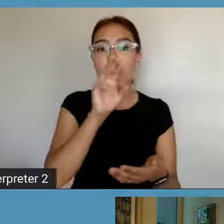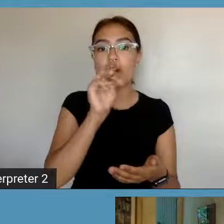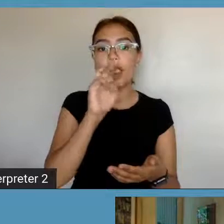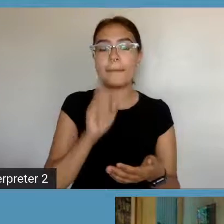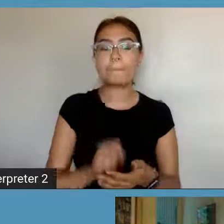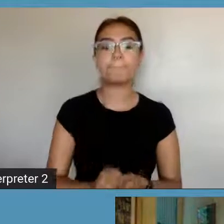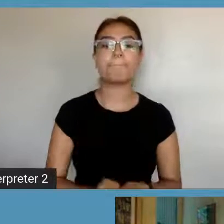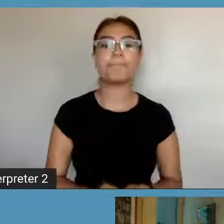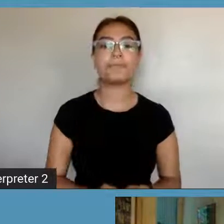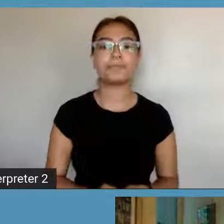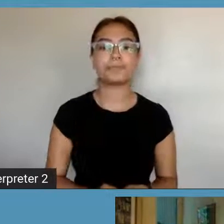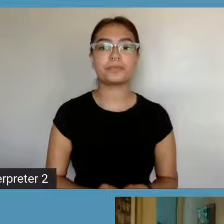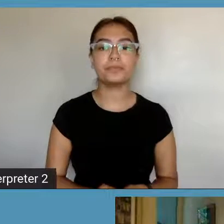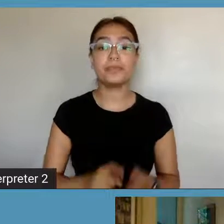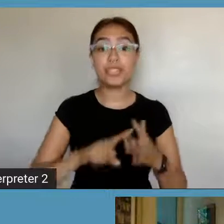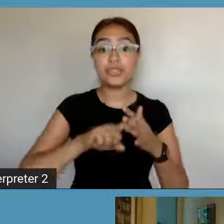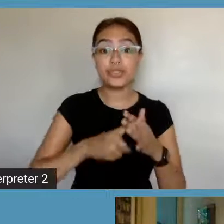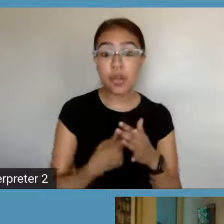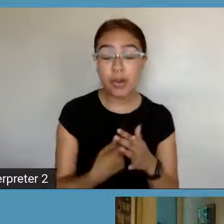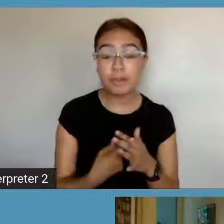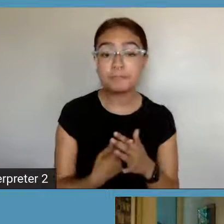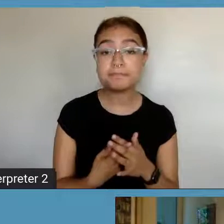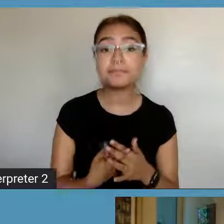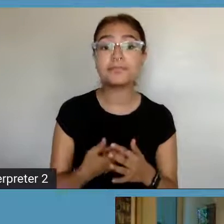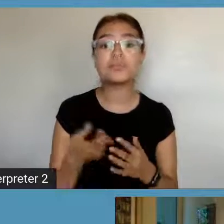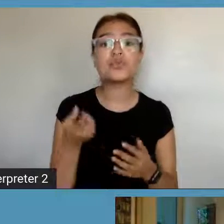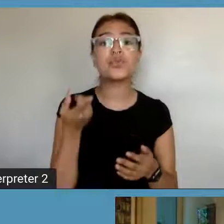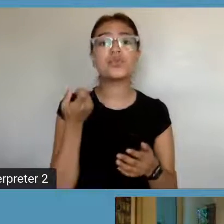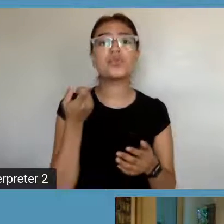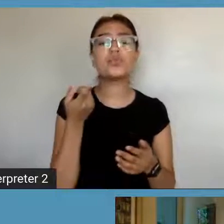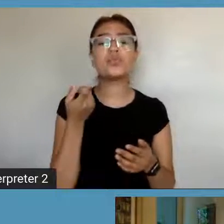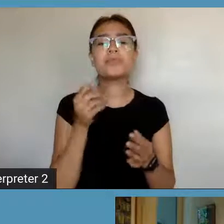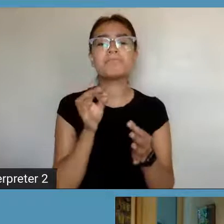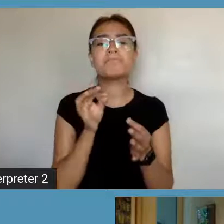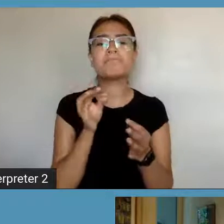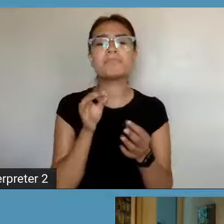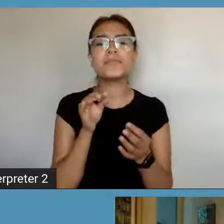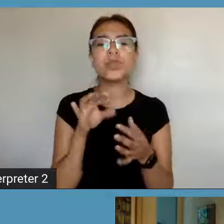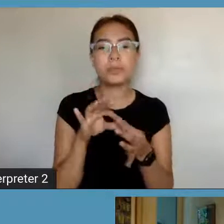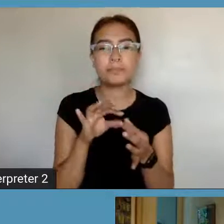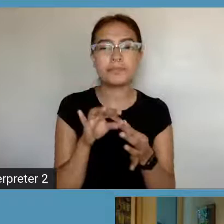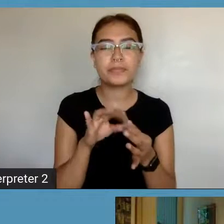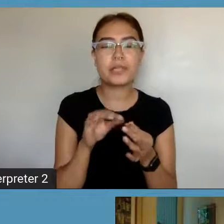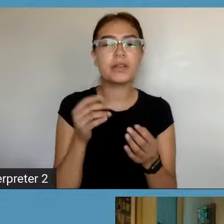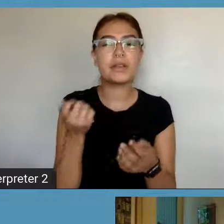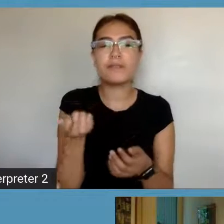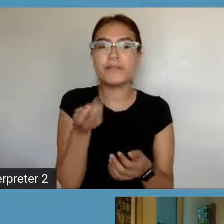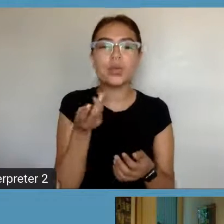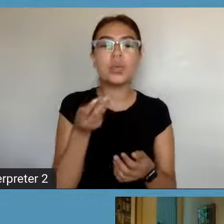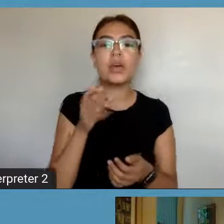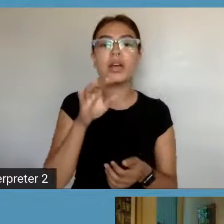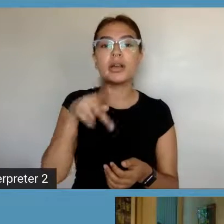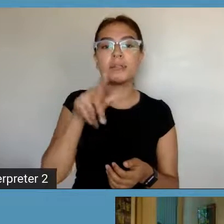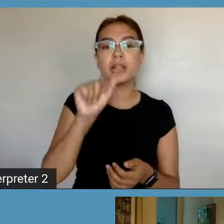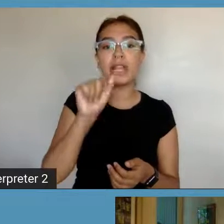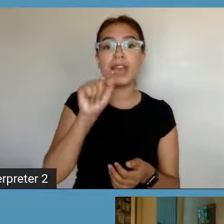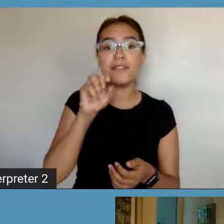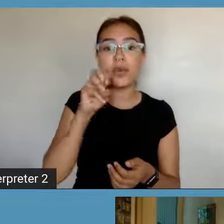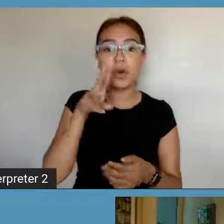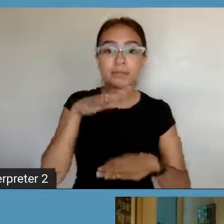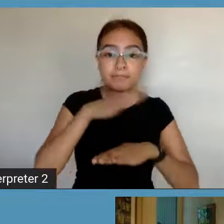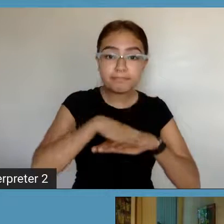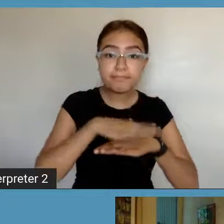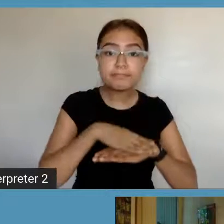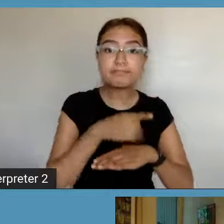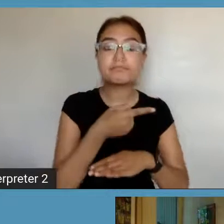off, you mentioned quite a few platforms that were out there, such as Content DM, PassPerfect.